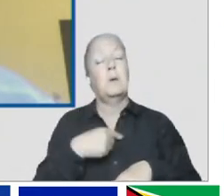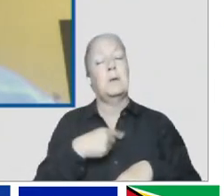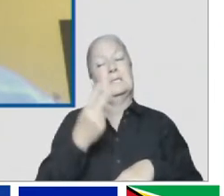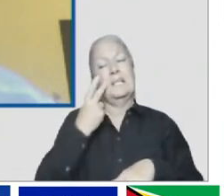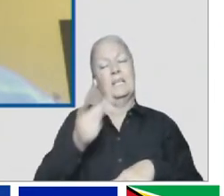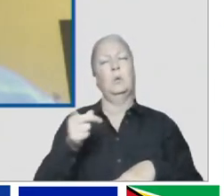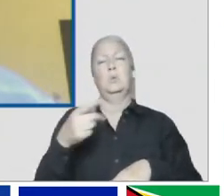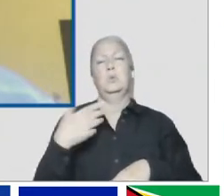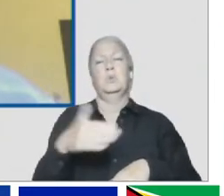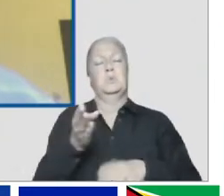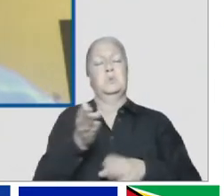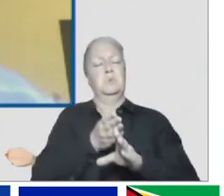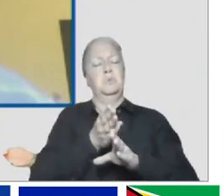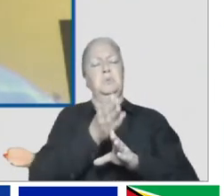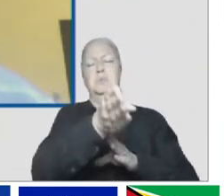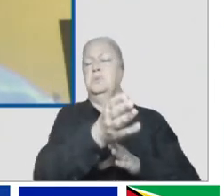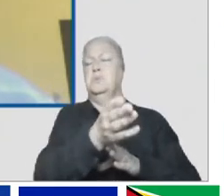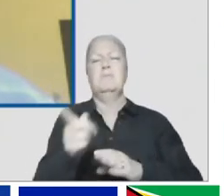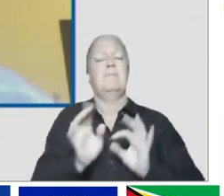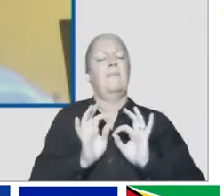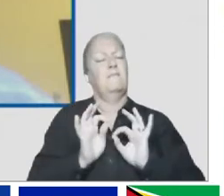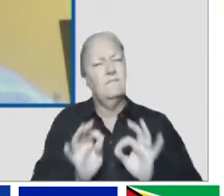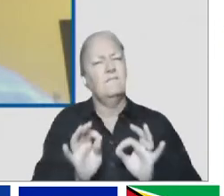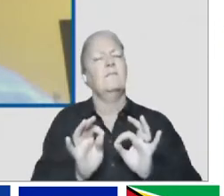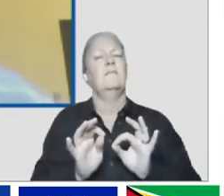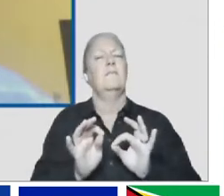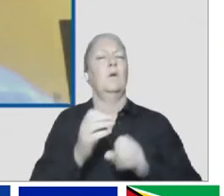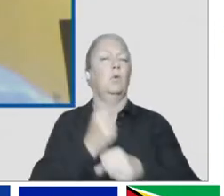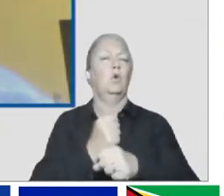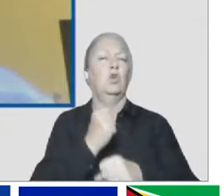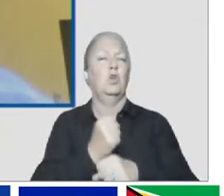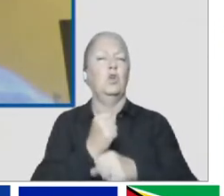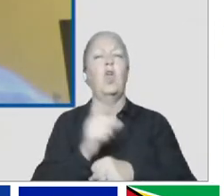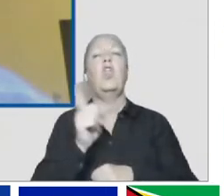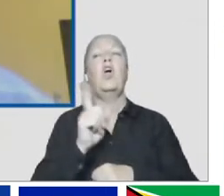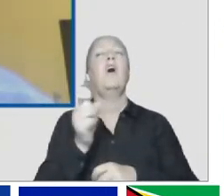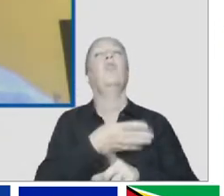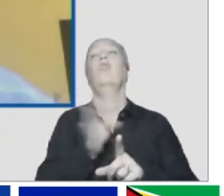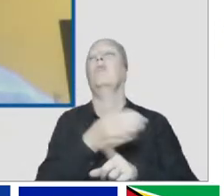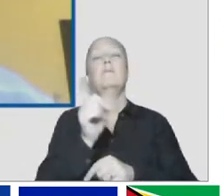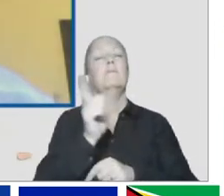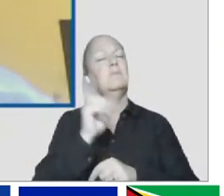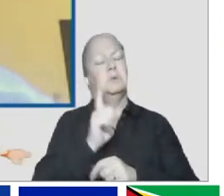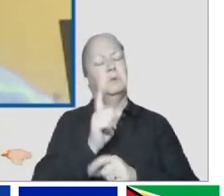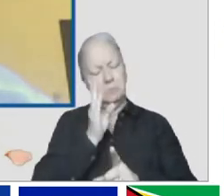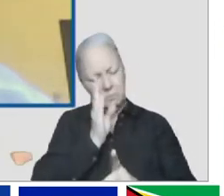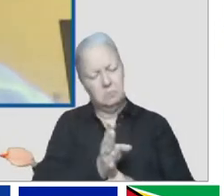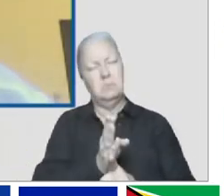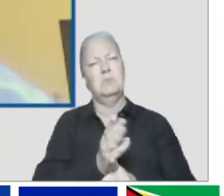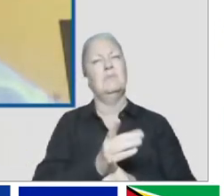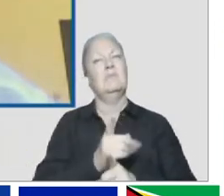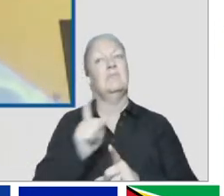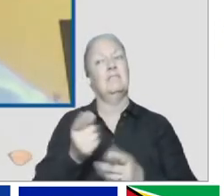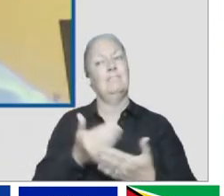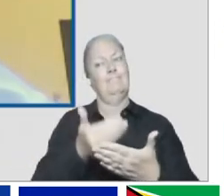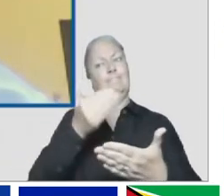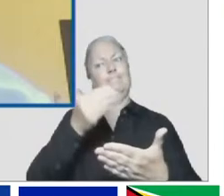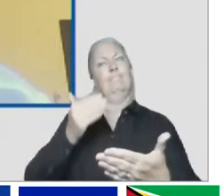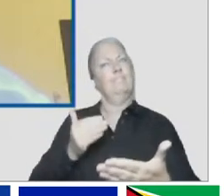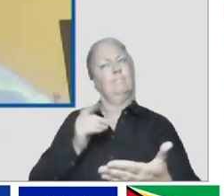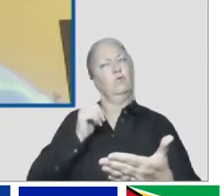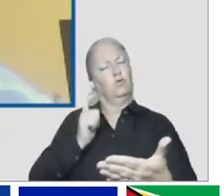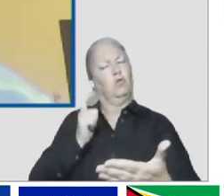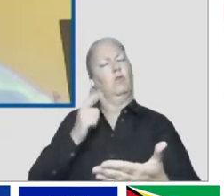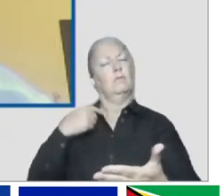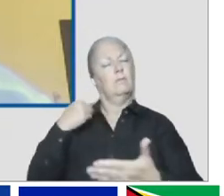the way that the national system dealt with this at the very beginning and later on. So we